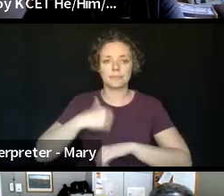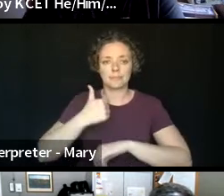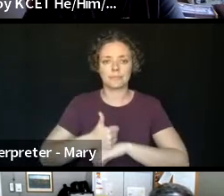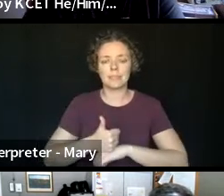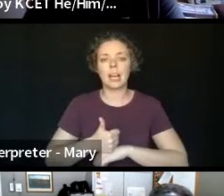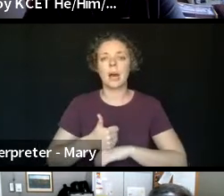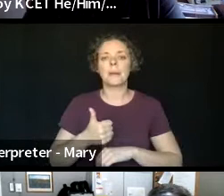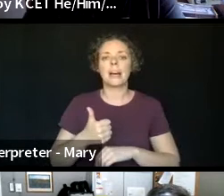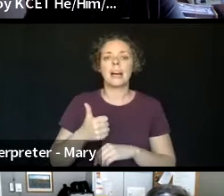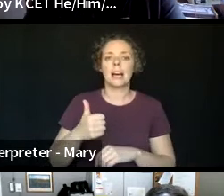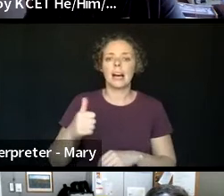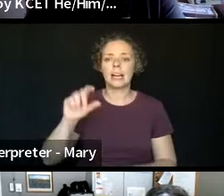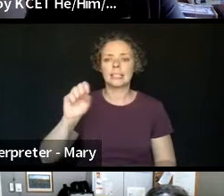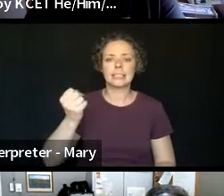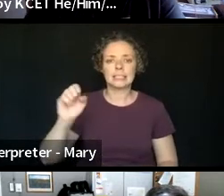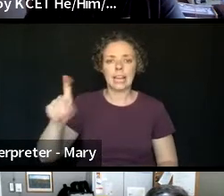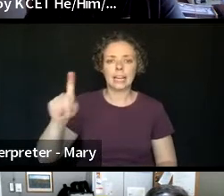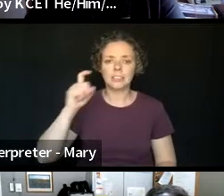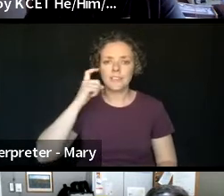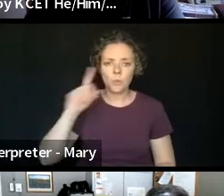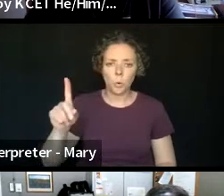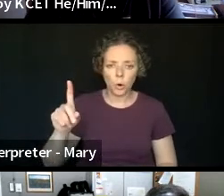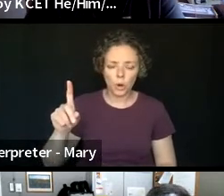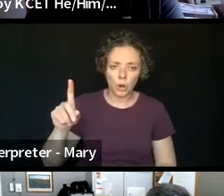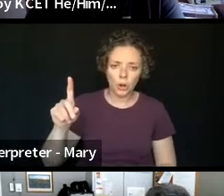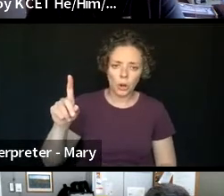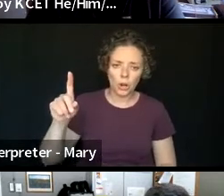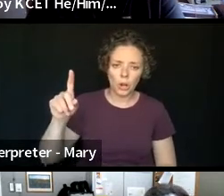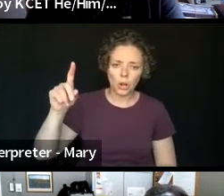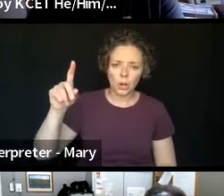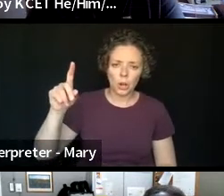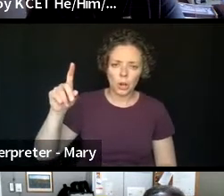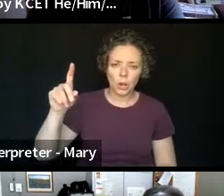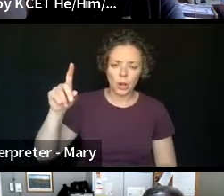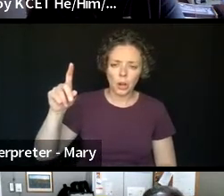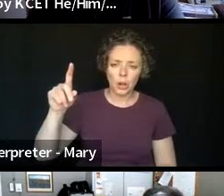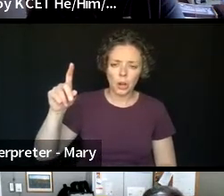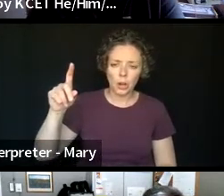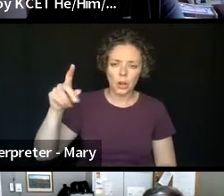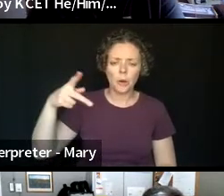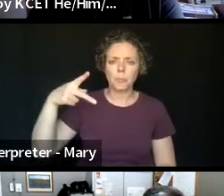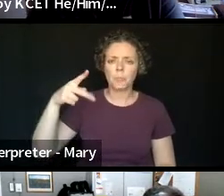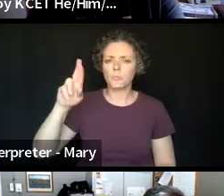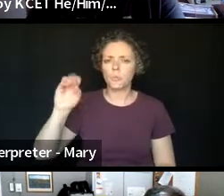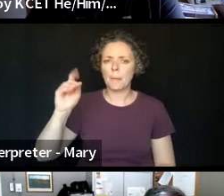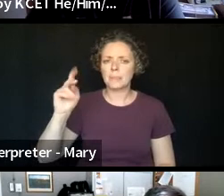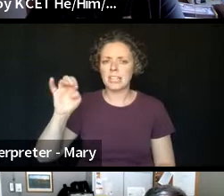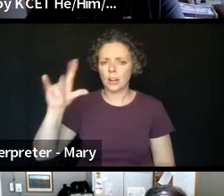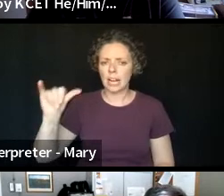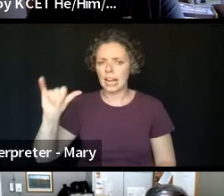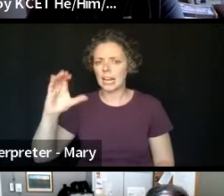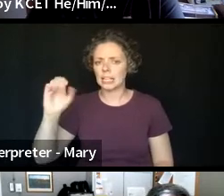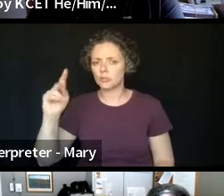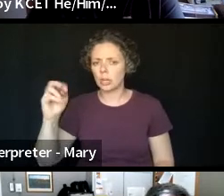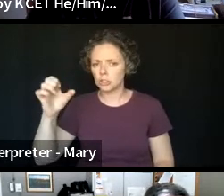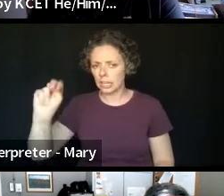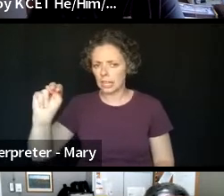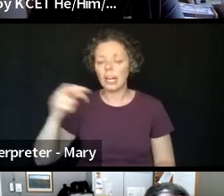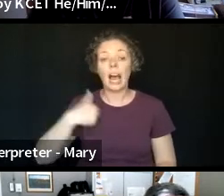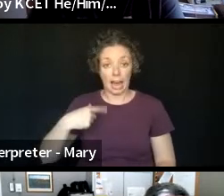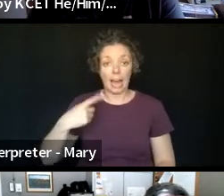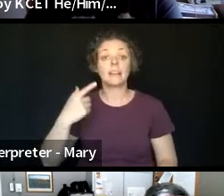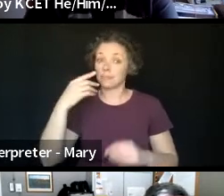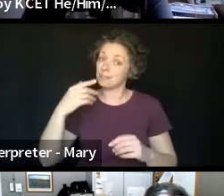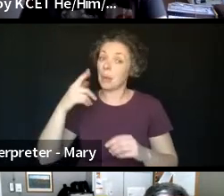statutory construction. That one, I believe, also garnered a lot of media attention, and